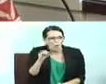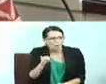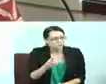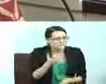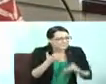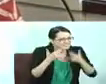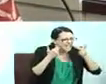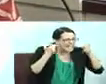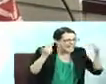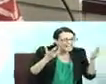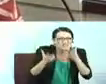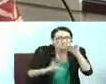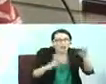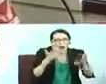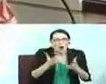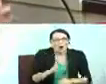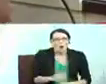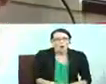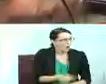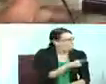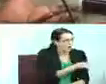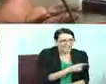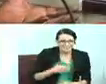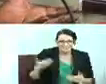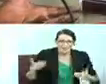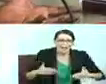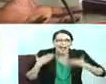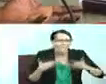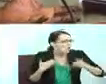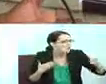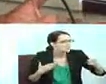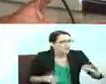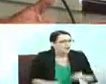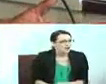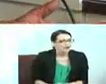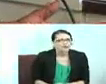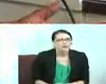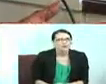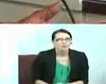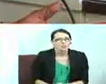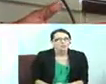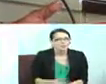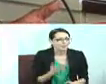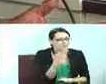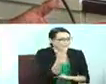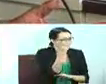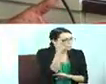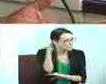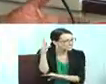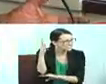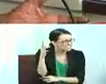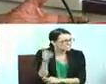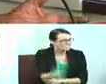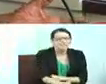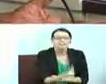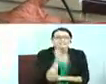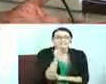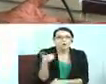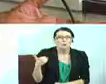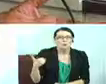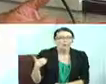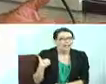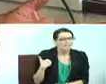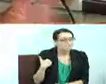shouting and why aren't they so happy down there in those woods? They don't have a